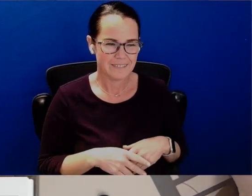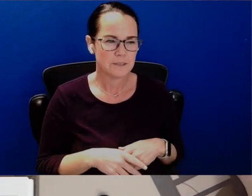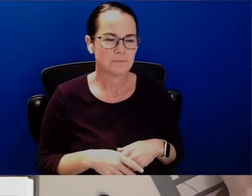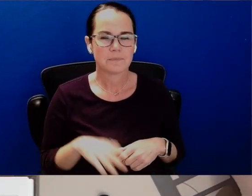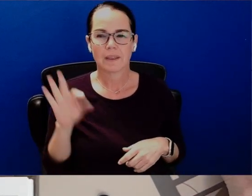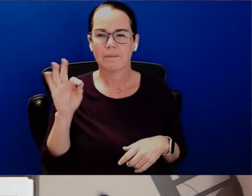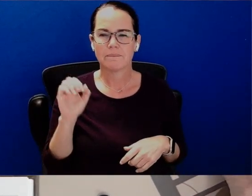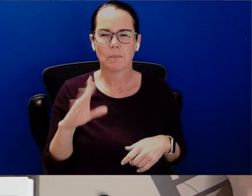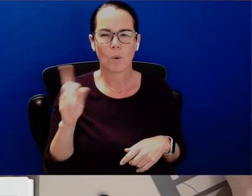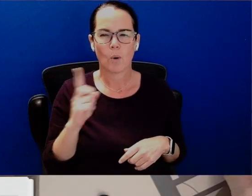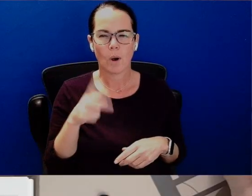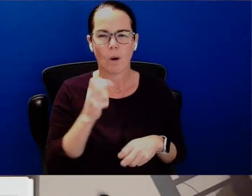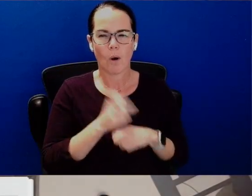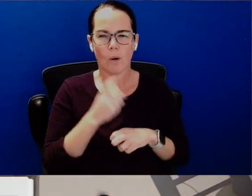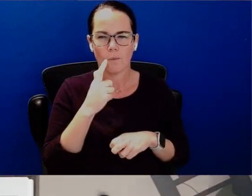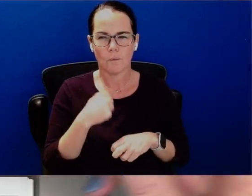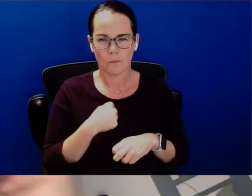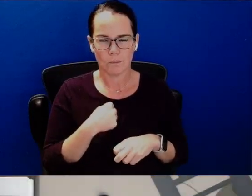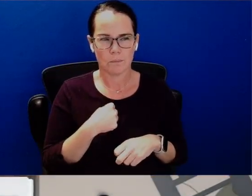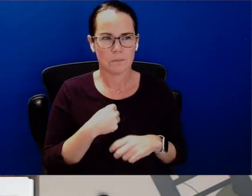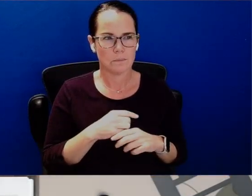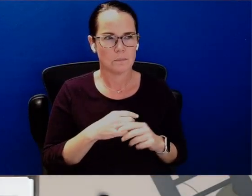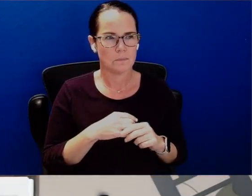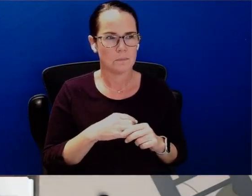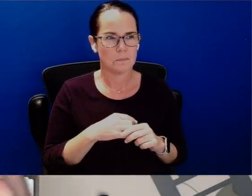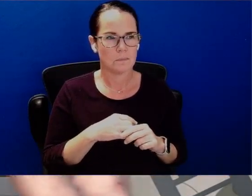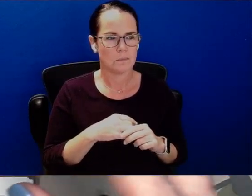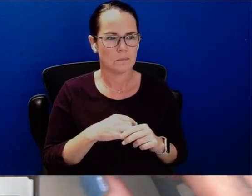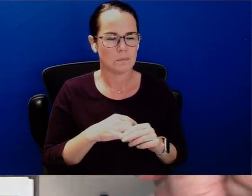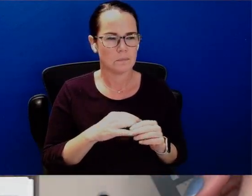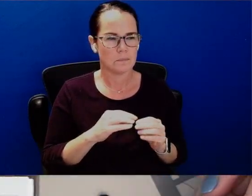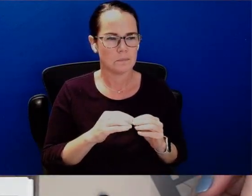February is always a hard month for me,